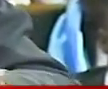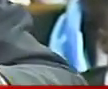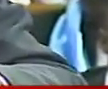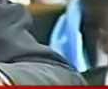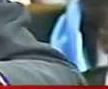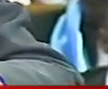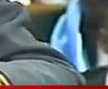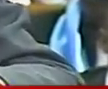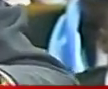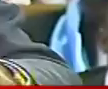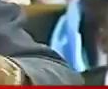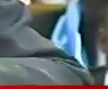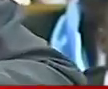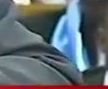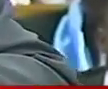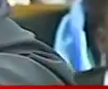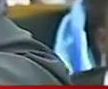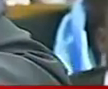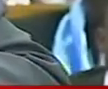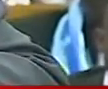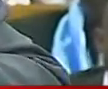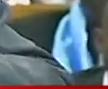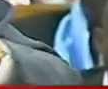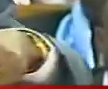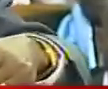historic gymnasium today.